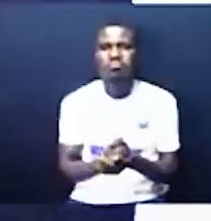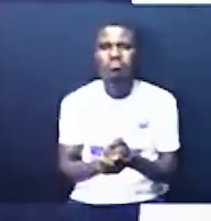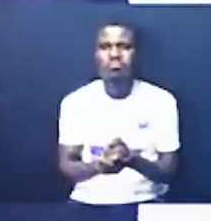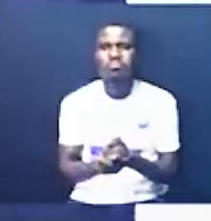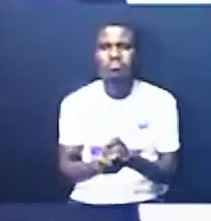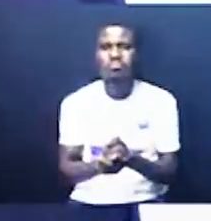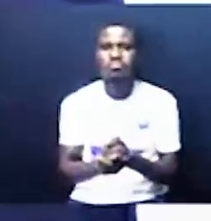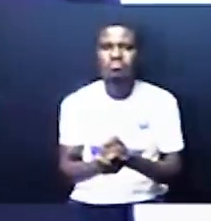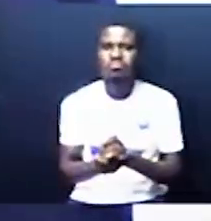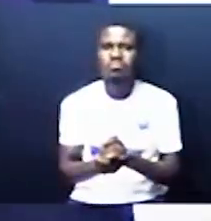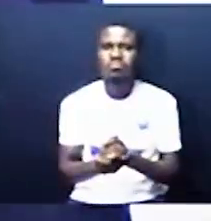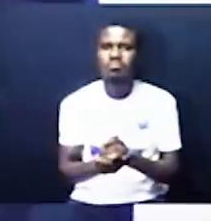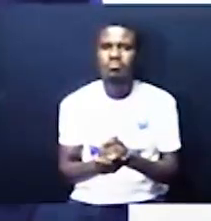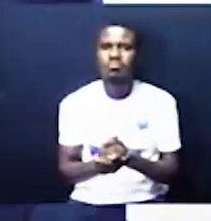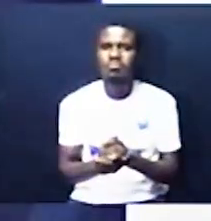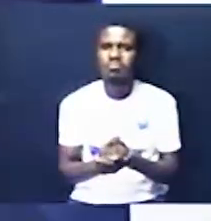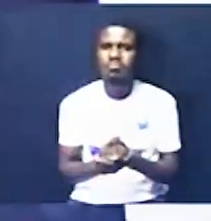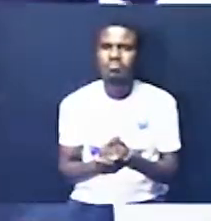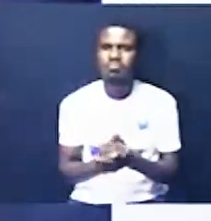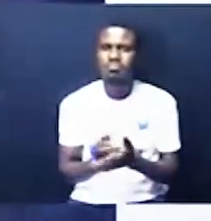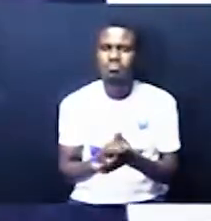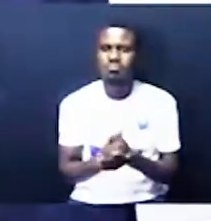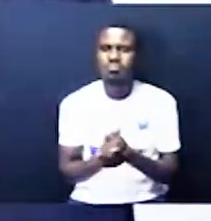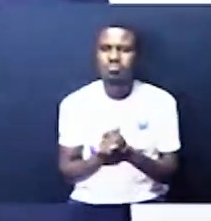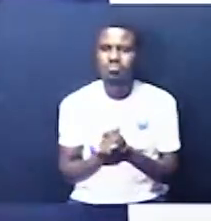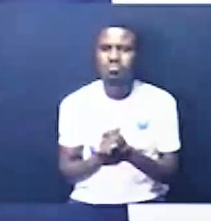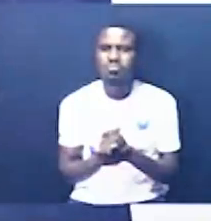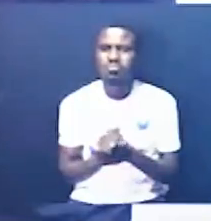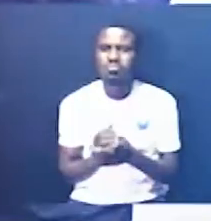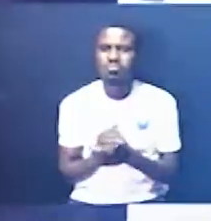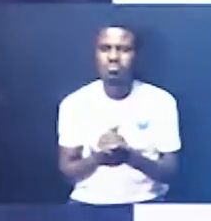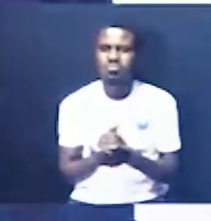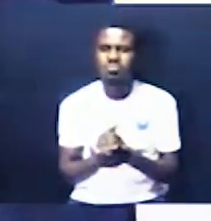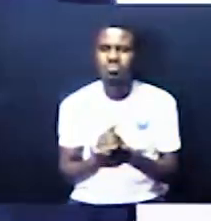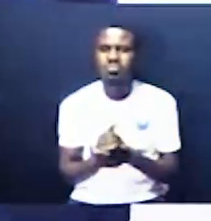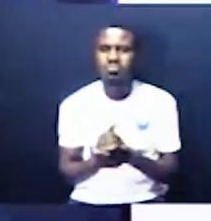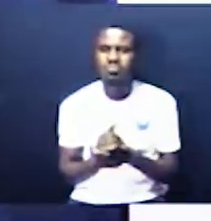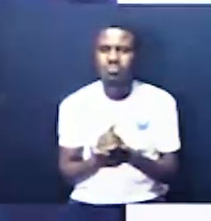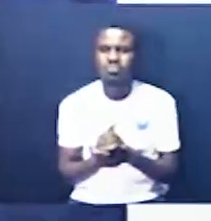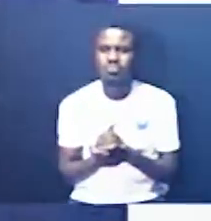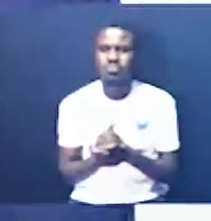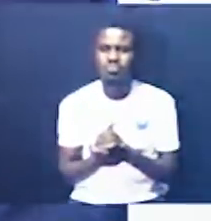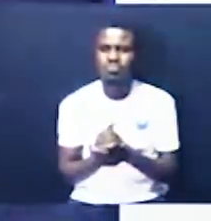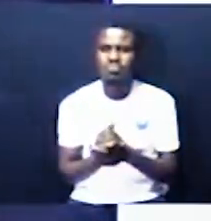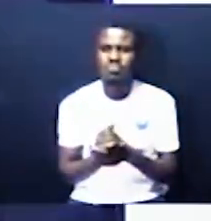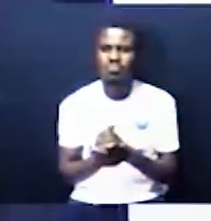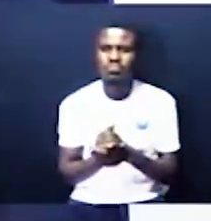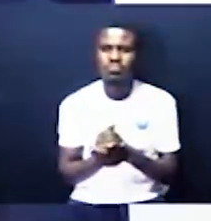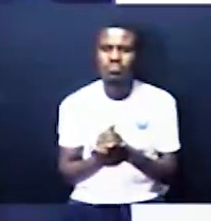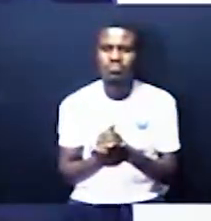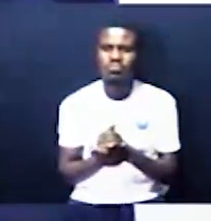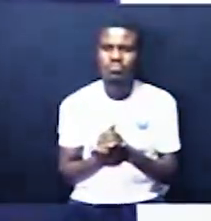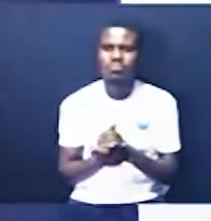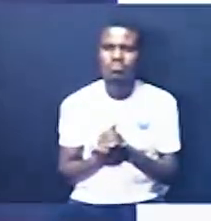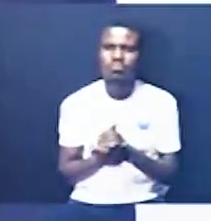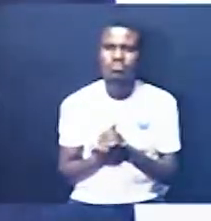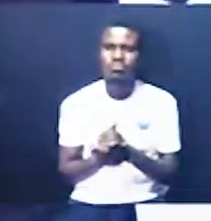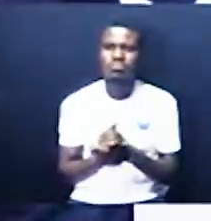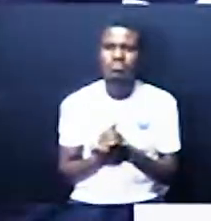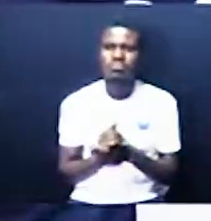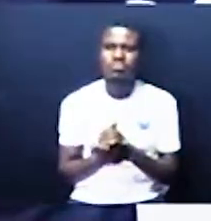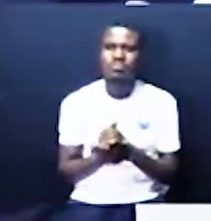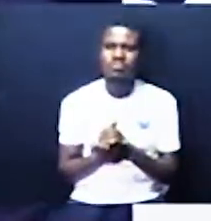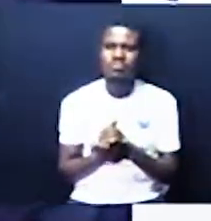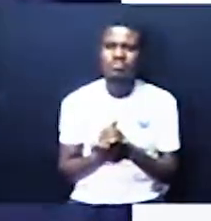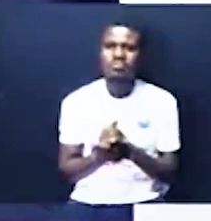so chichiri nubuna. And in we hini and no mow no. Or how I'll be femino. Now so my mick. Said you know what you know.